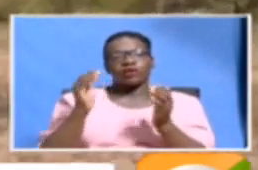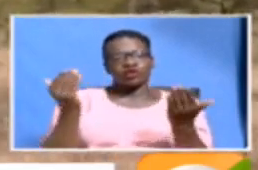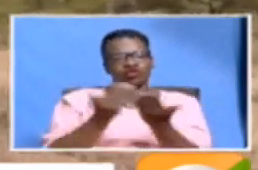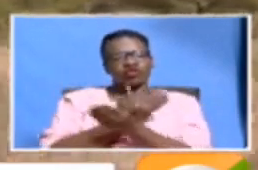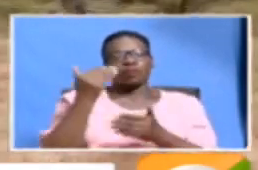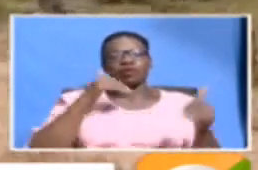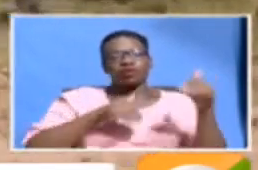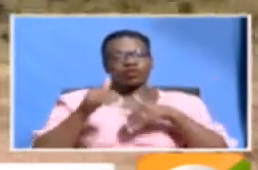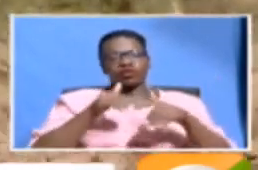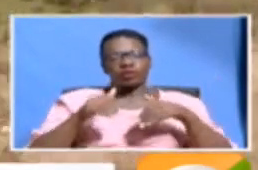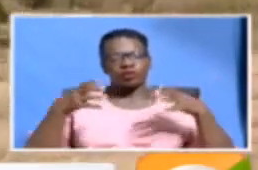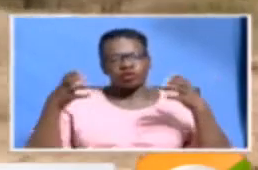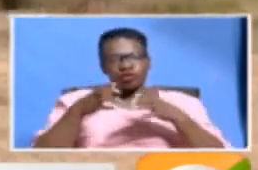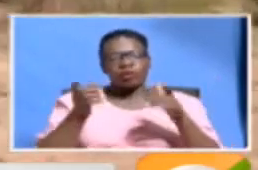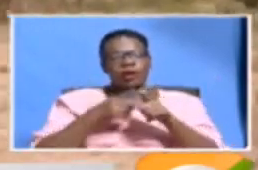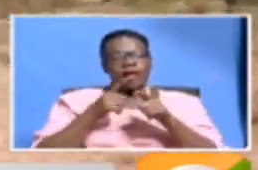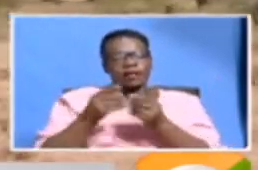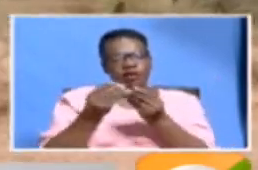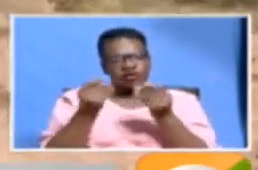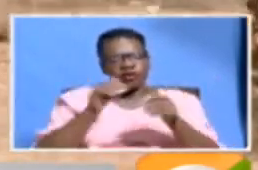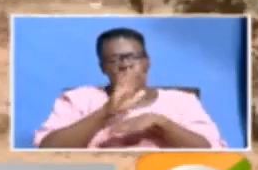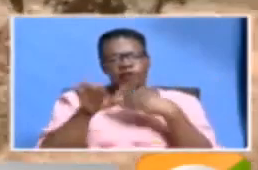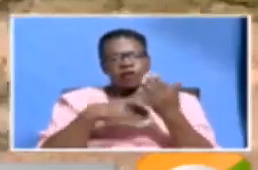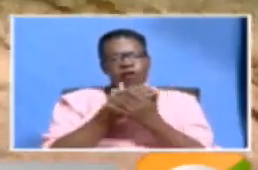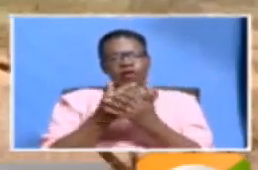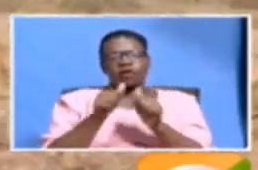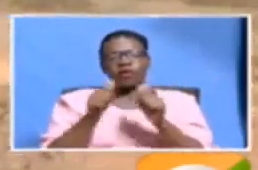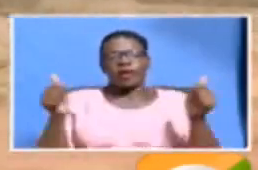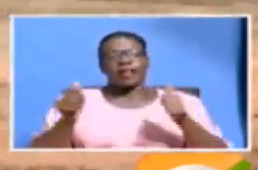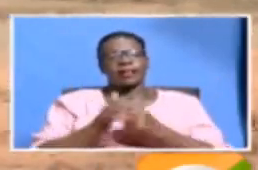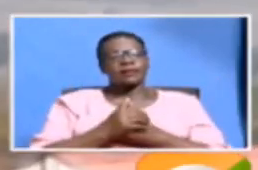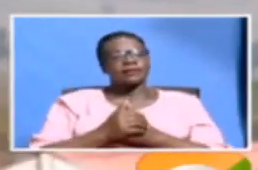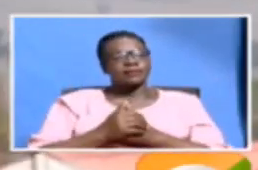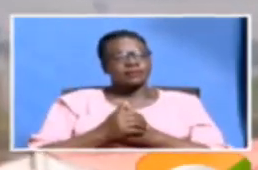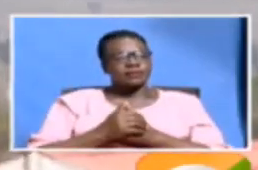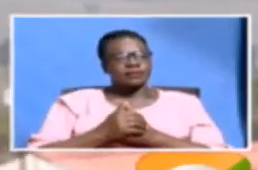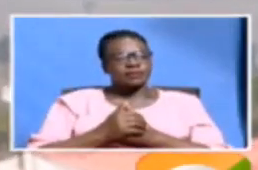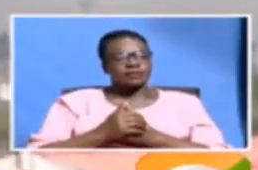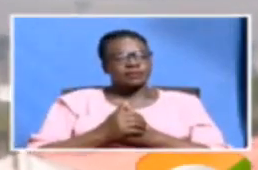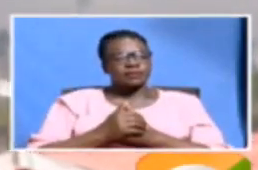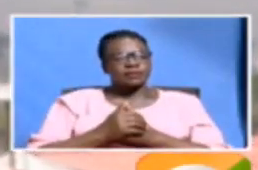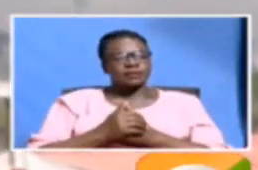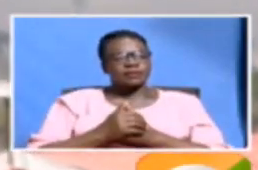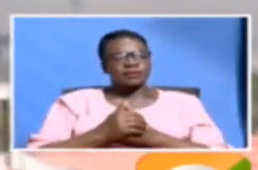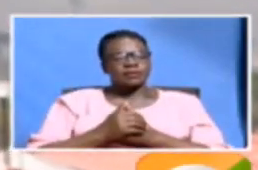and speed up dispute resolution. Saida Swale, Citizen TV, Kajiado County.